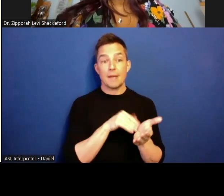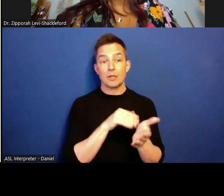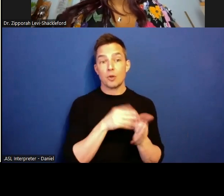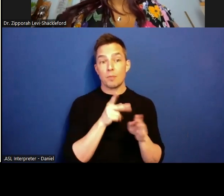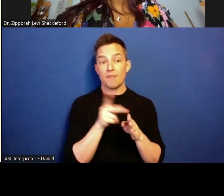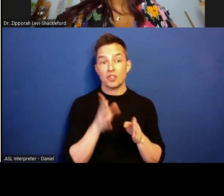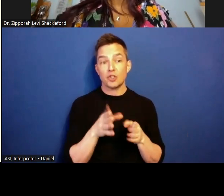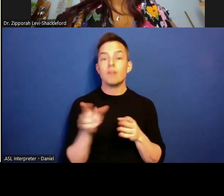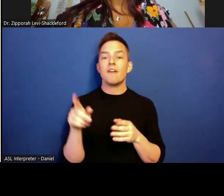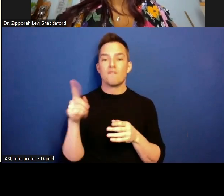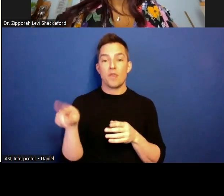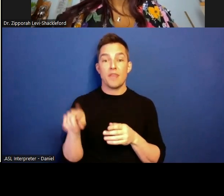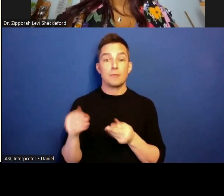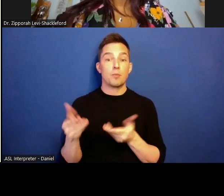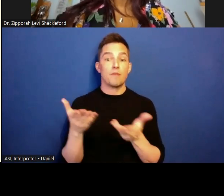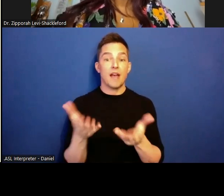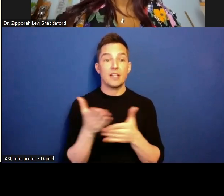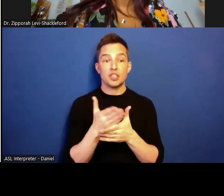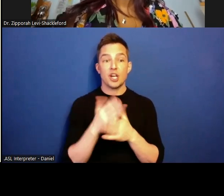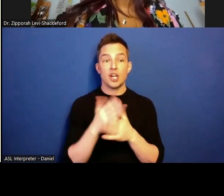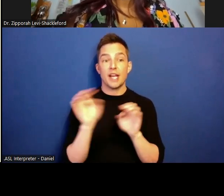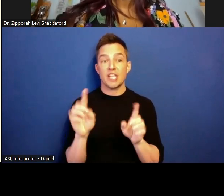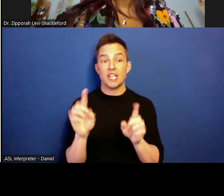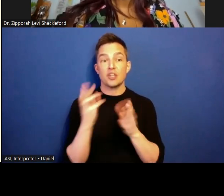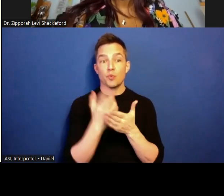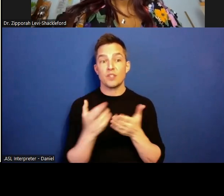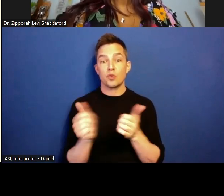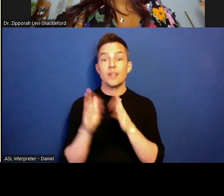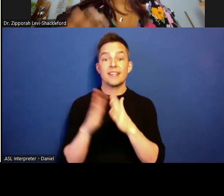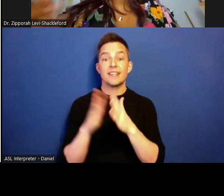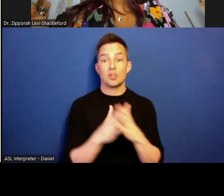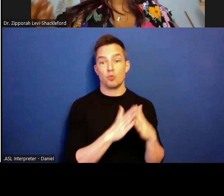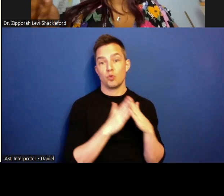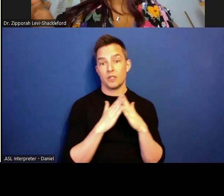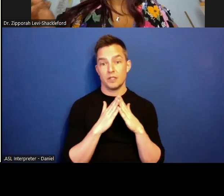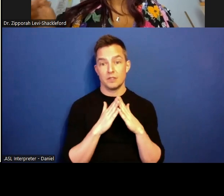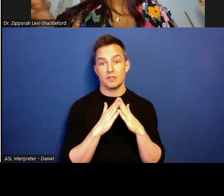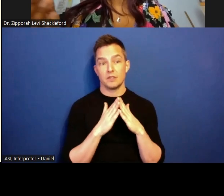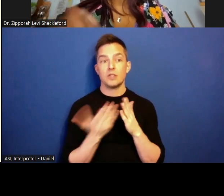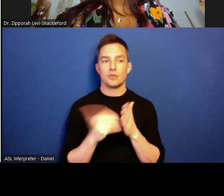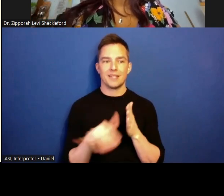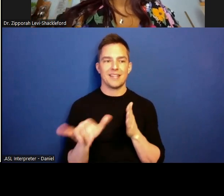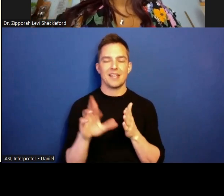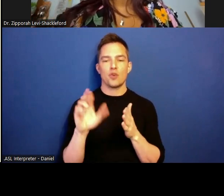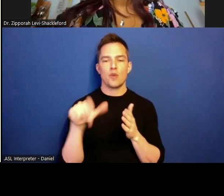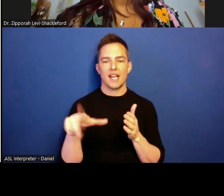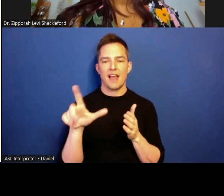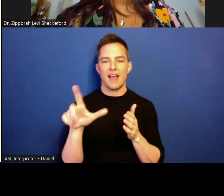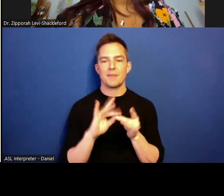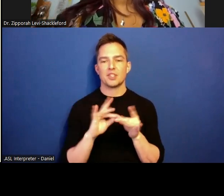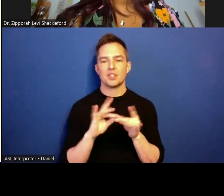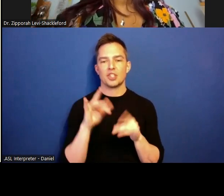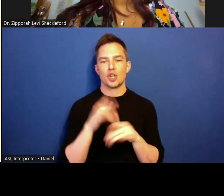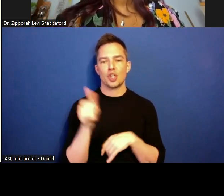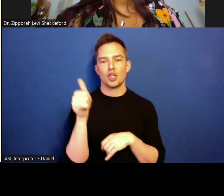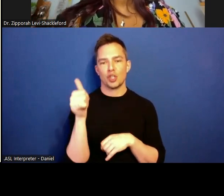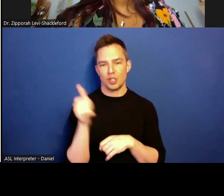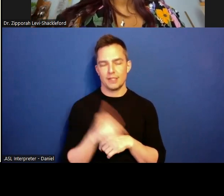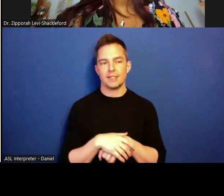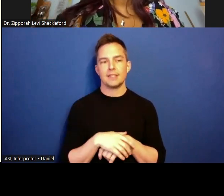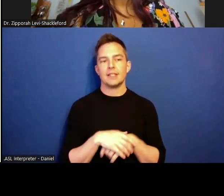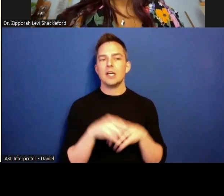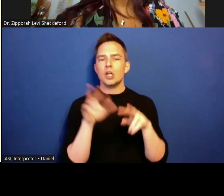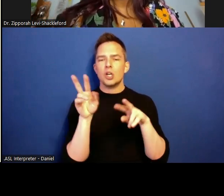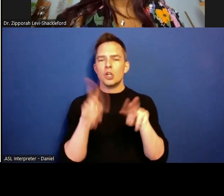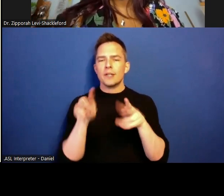to provide and share education resources with the community. So again, like Raquel mentioned earlier, looking at